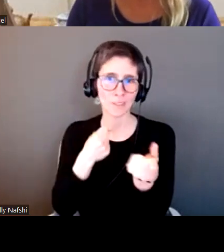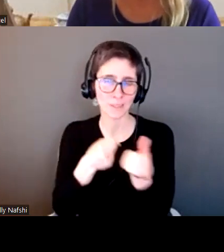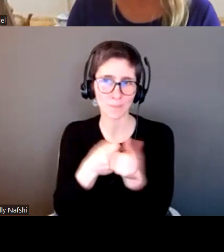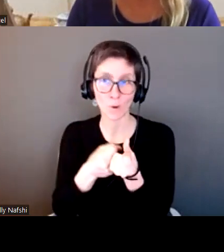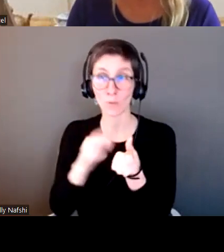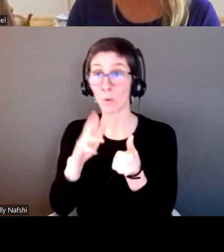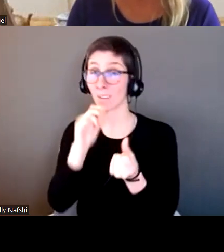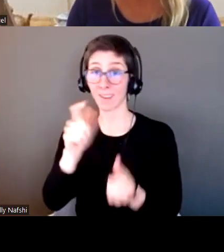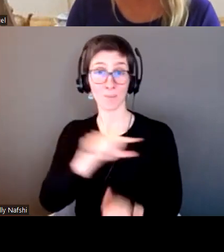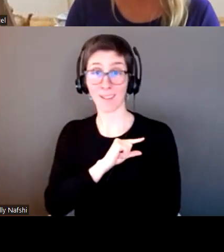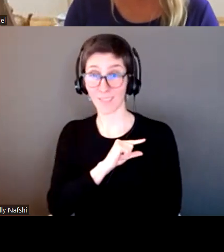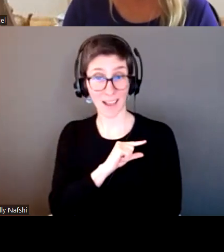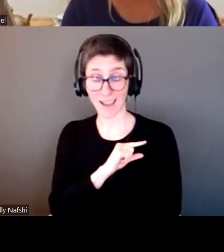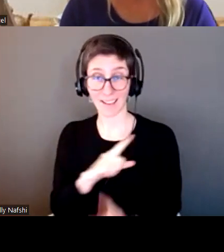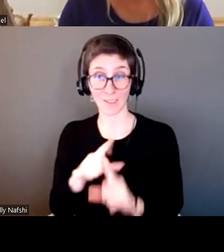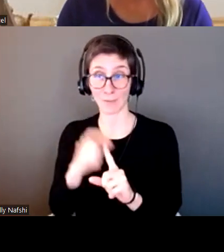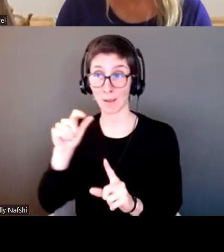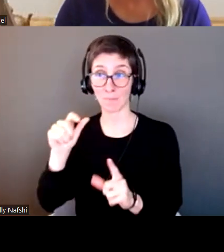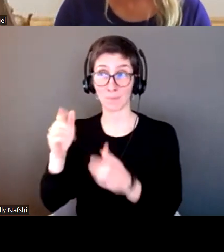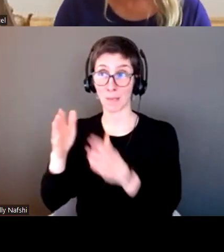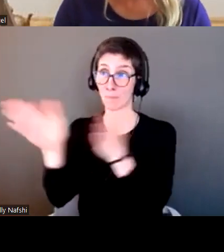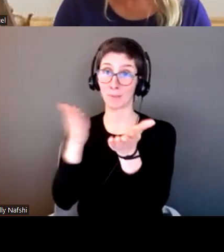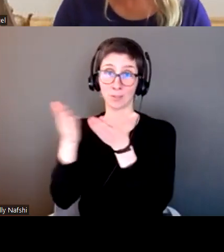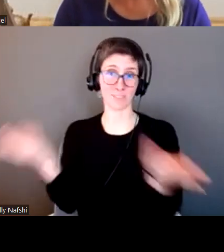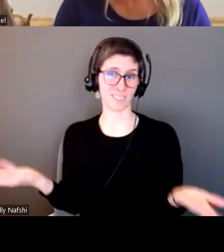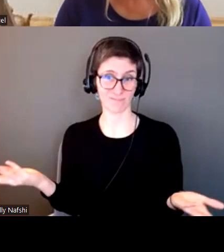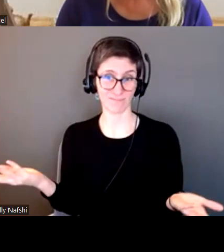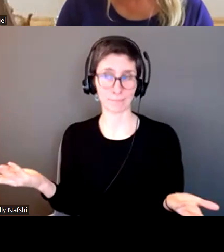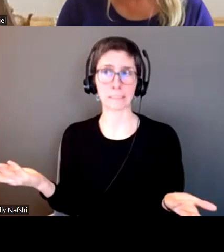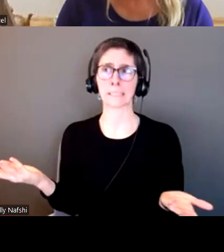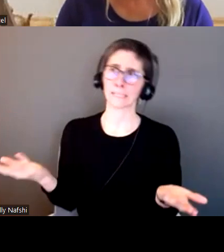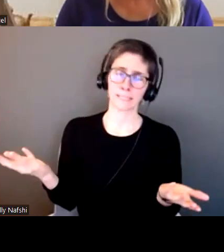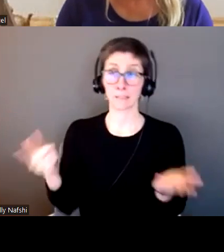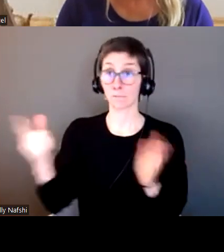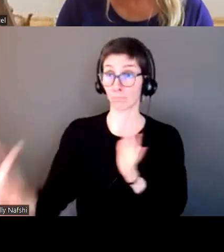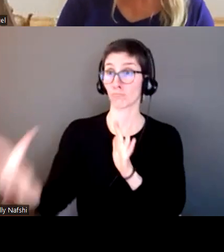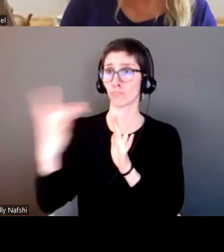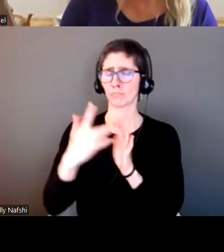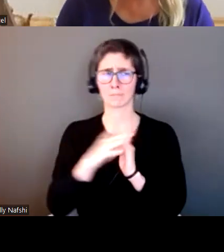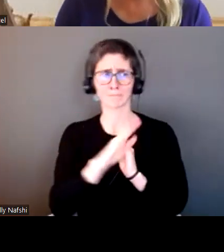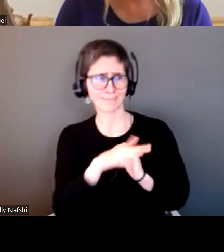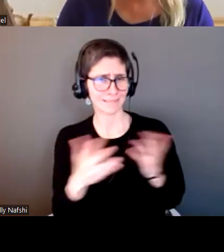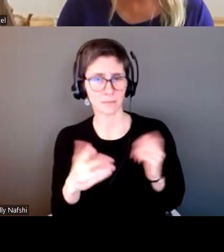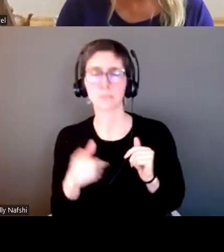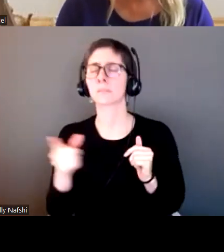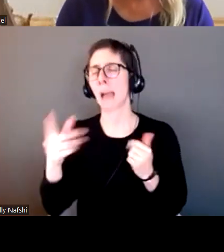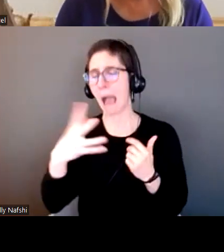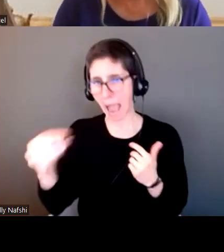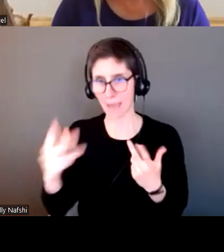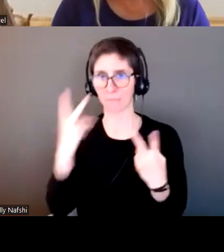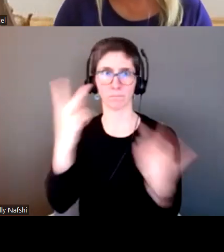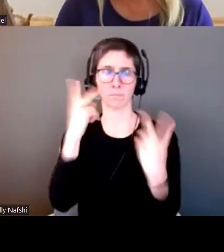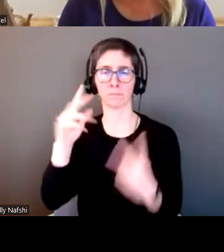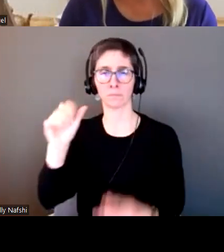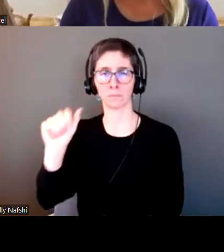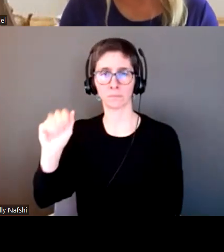eligible through the public system here in Ontario. And so really came to us saying, and knew that abuse was occurring, and really